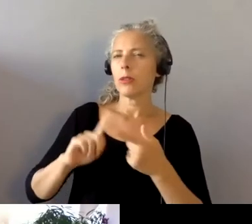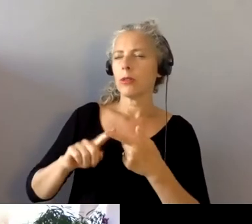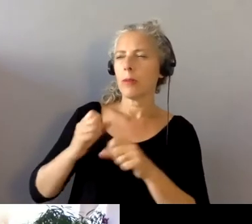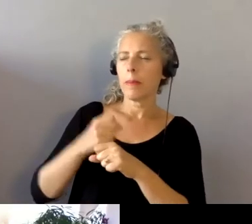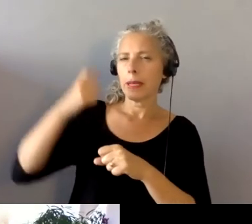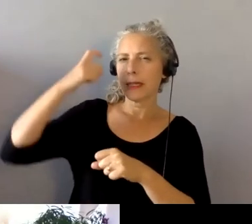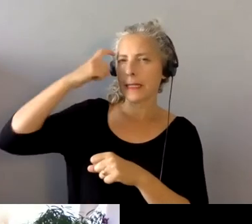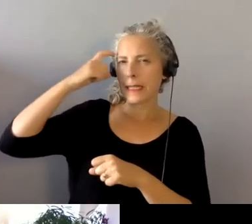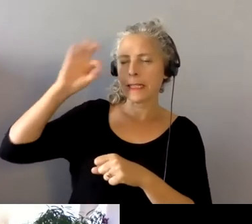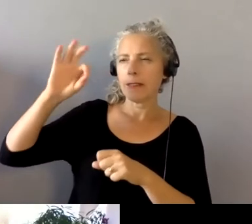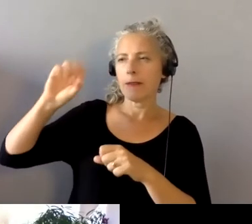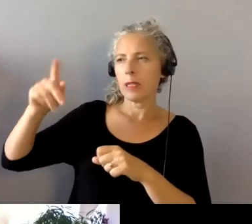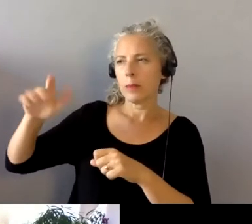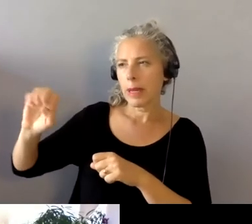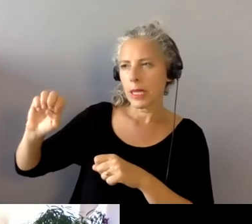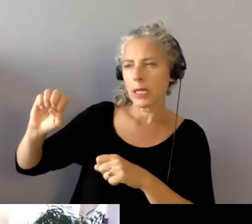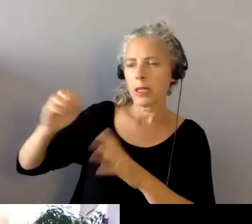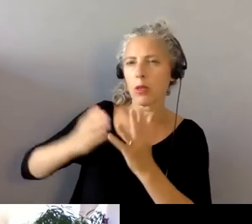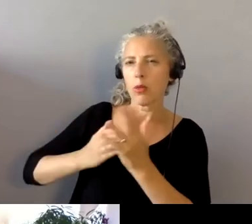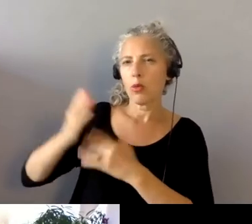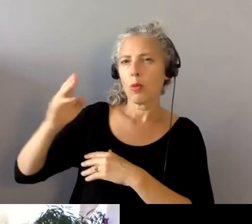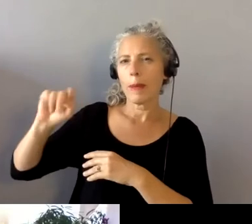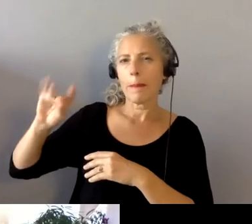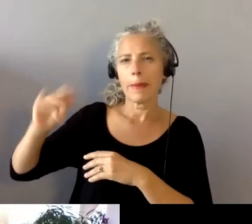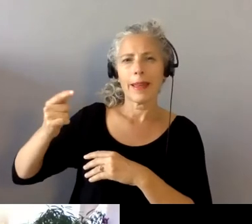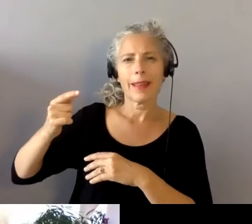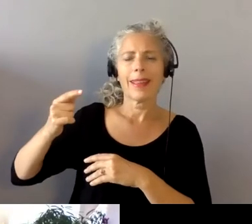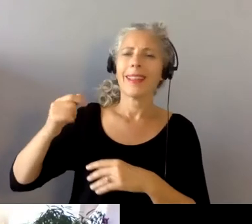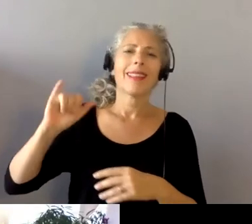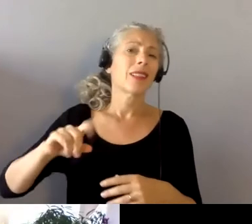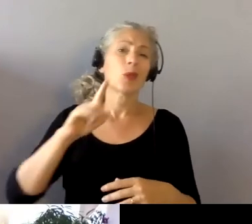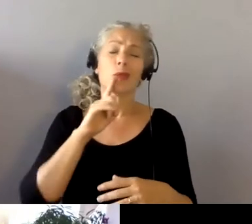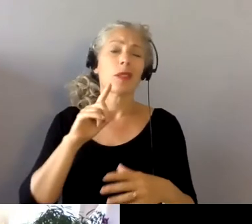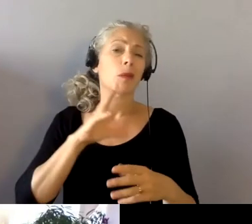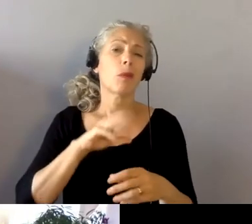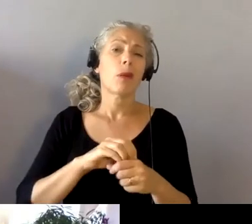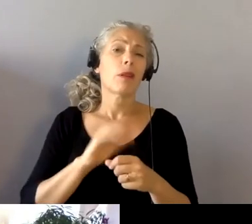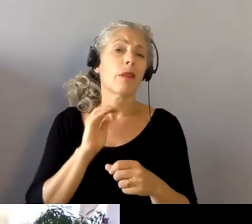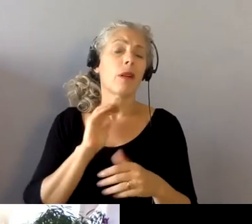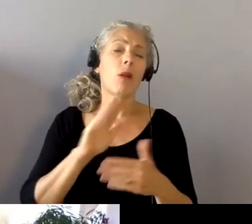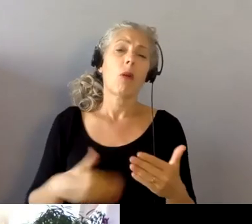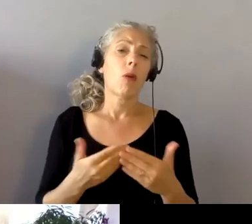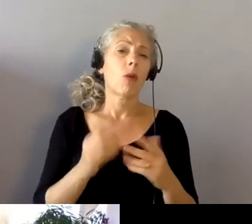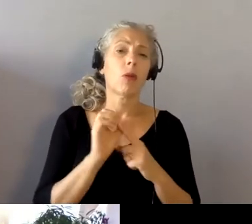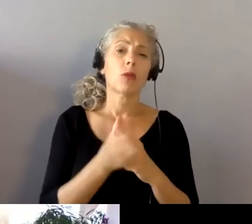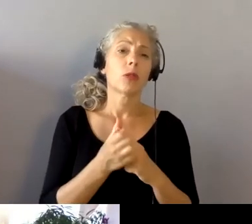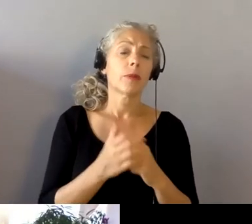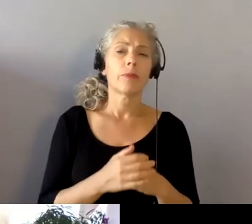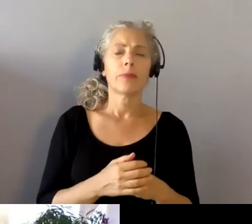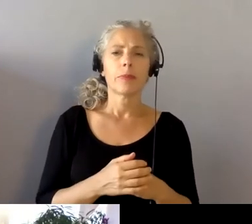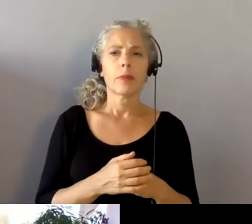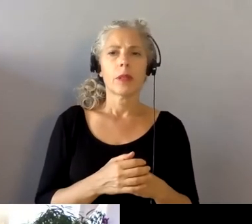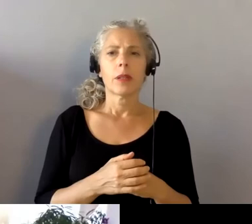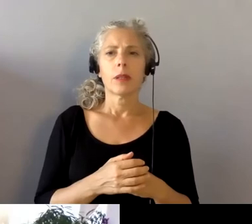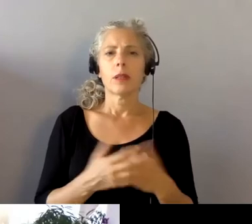the abstract ideas of mapping have been a long time a part of all forms of culture and have been a way of trying to